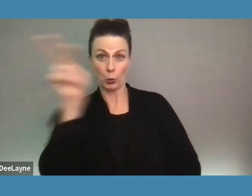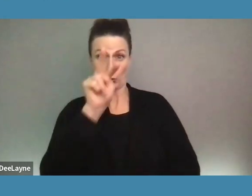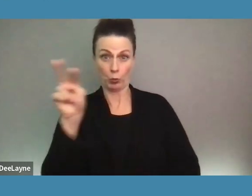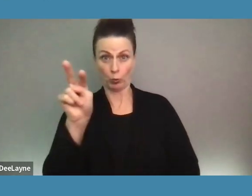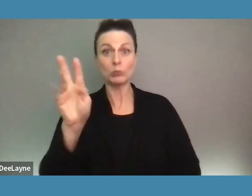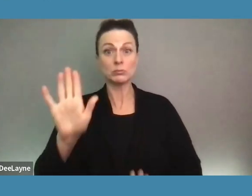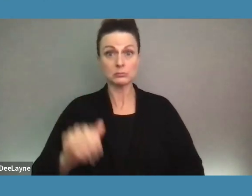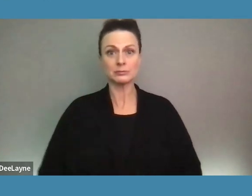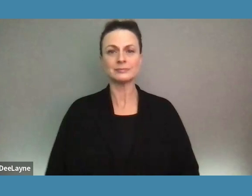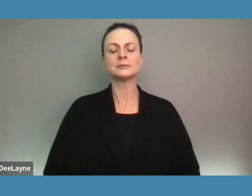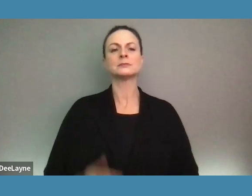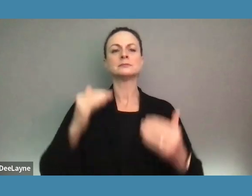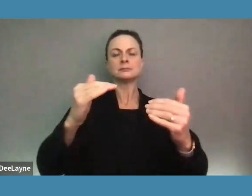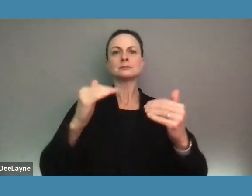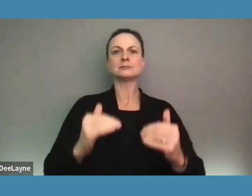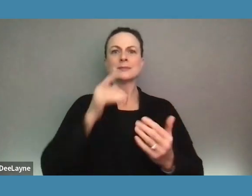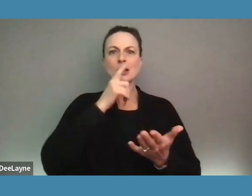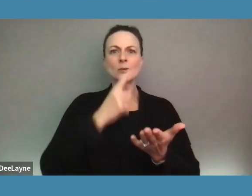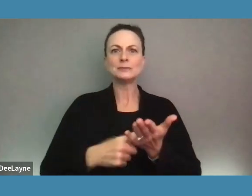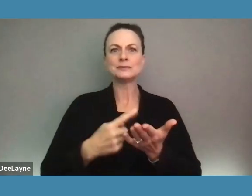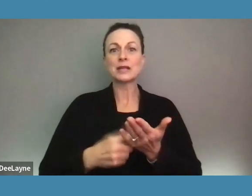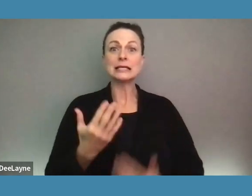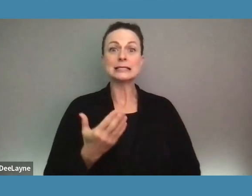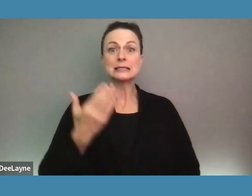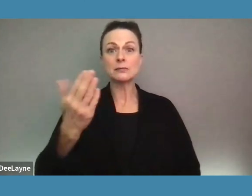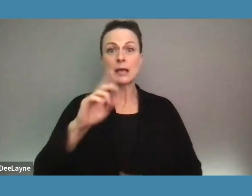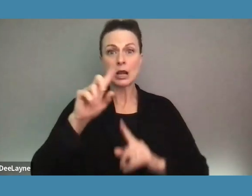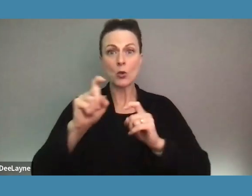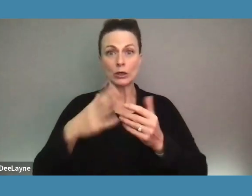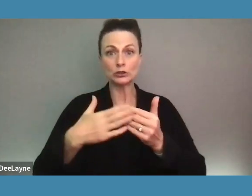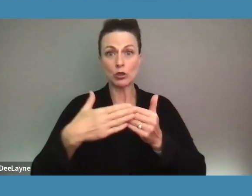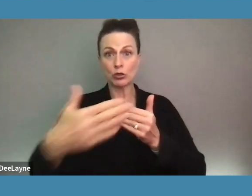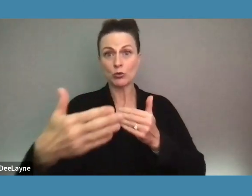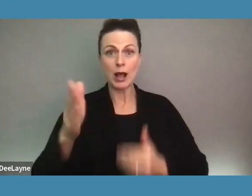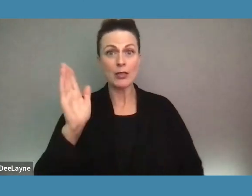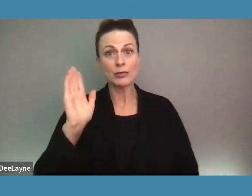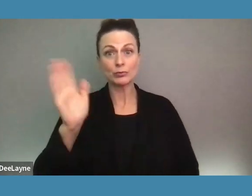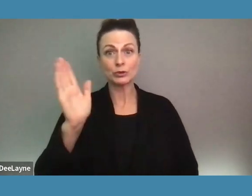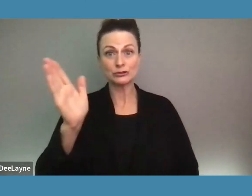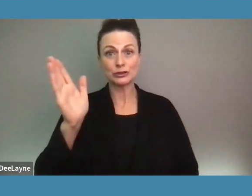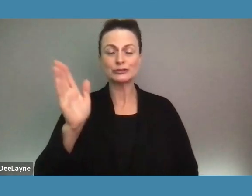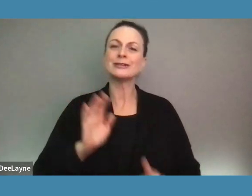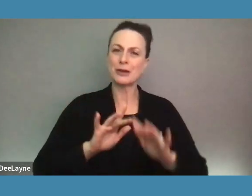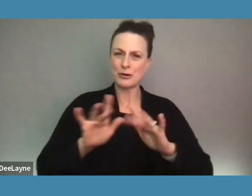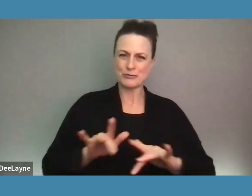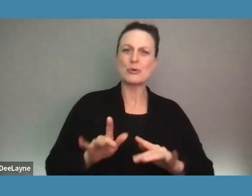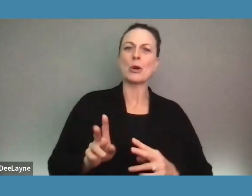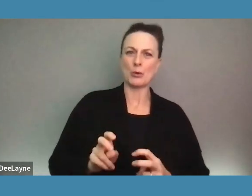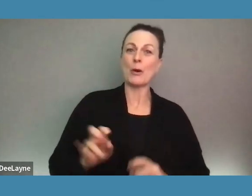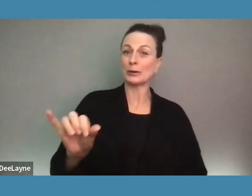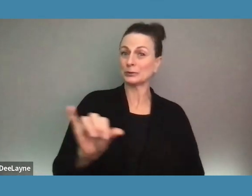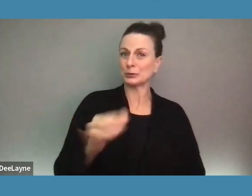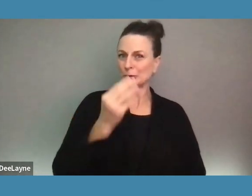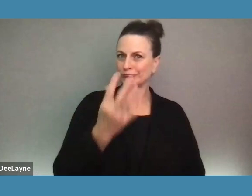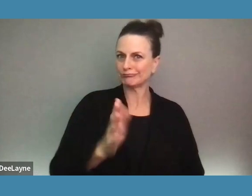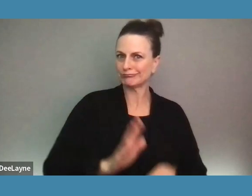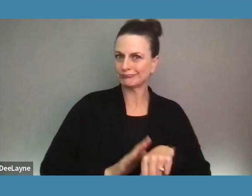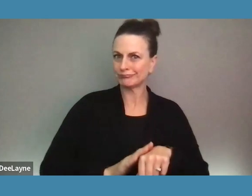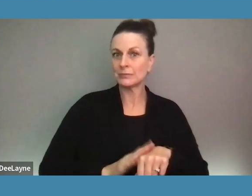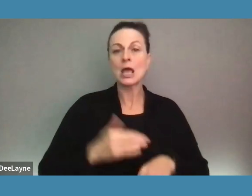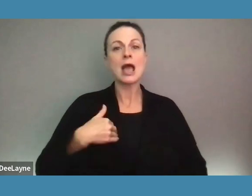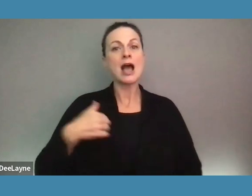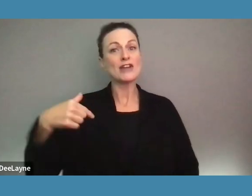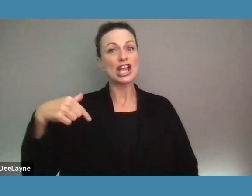Next, we'll cover submitting questions throughout the presentation and the recording of this webinar. There's a